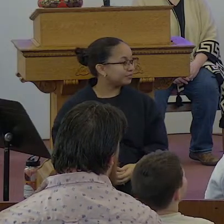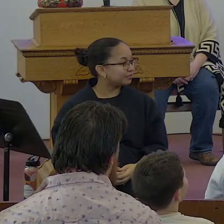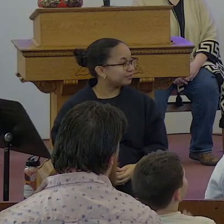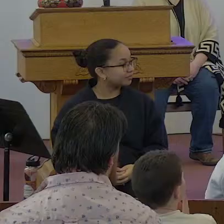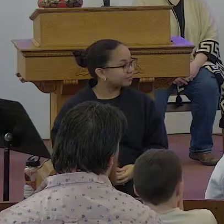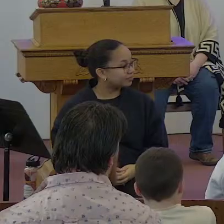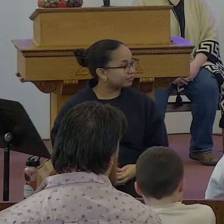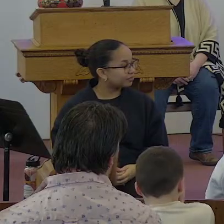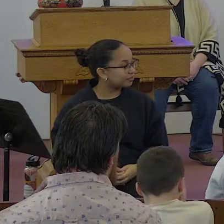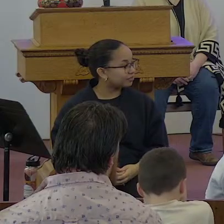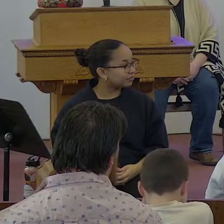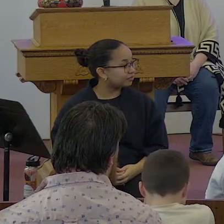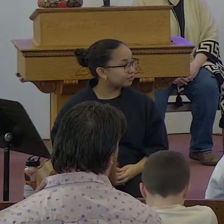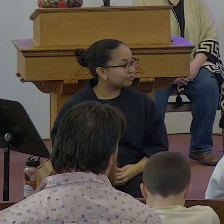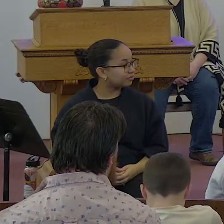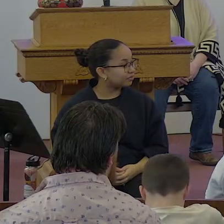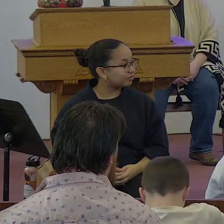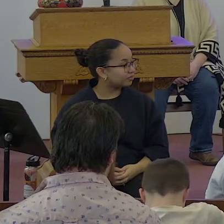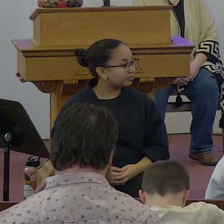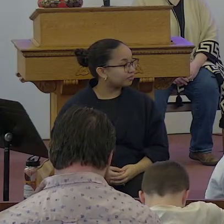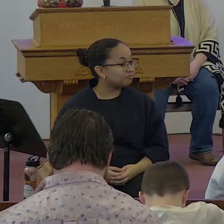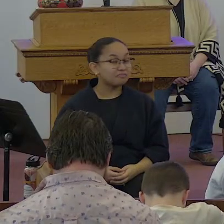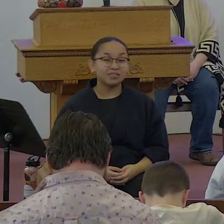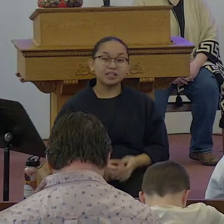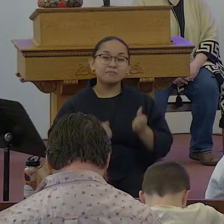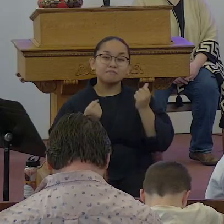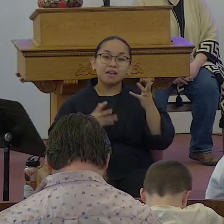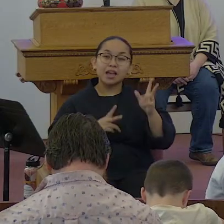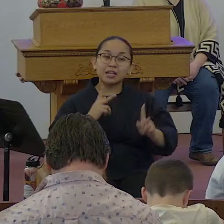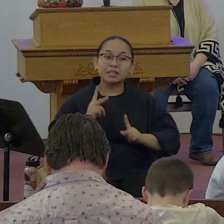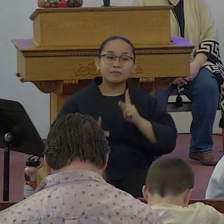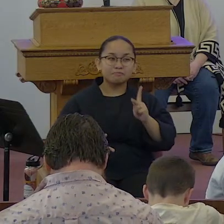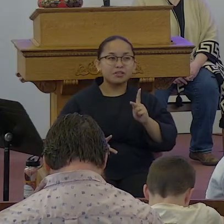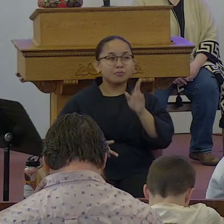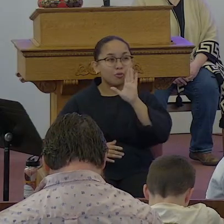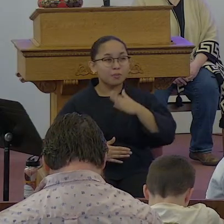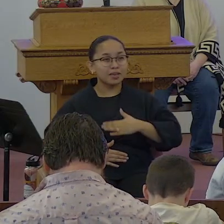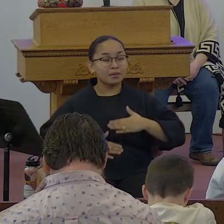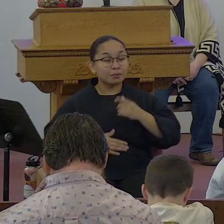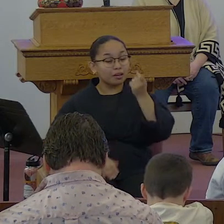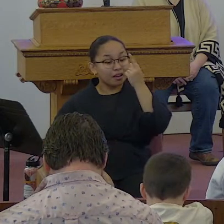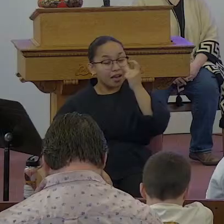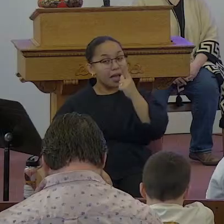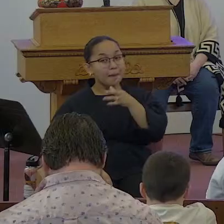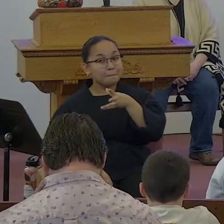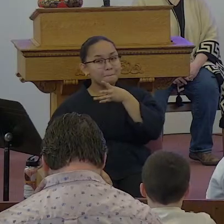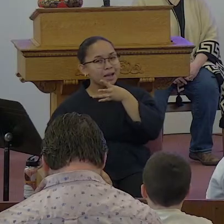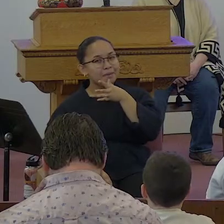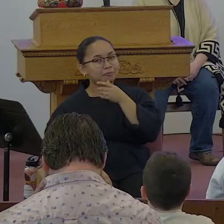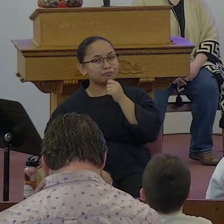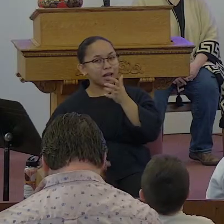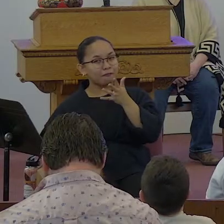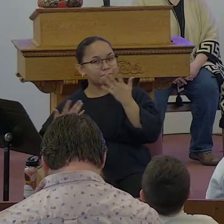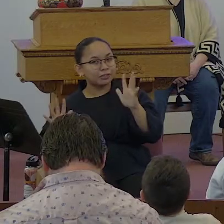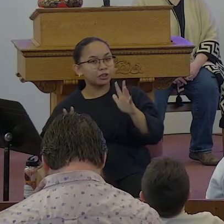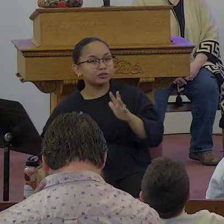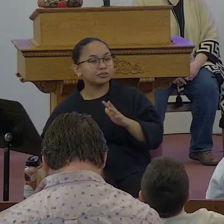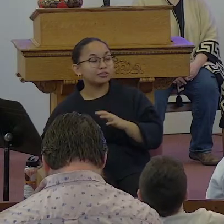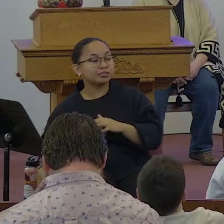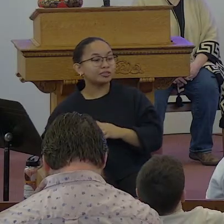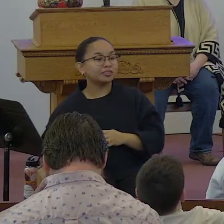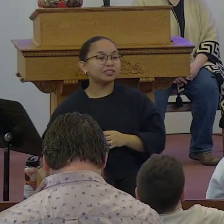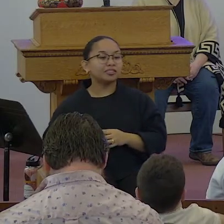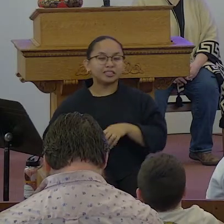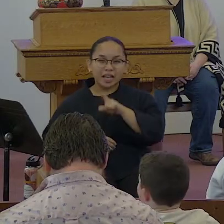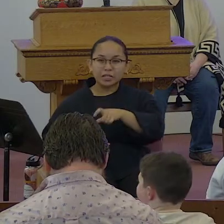Now, lots of folks would be plenty pleased, but Big Mama, she doesn't quit. She doesn't quit a job till it's done and done